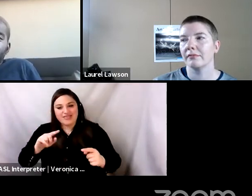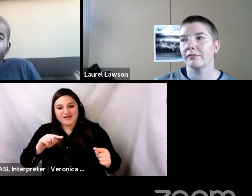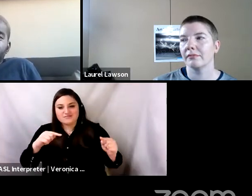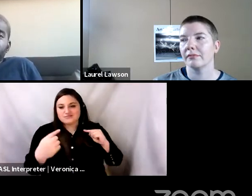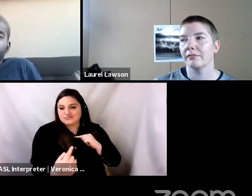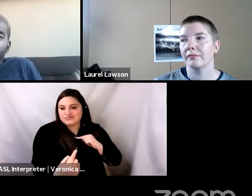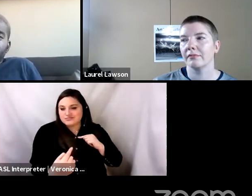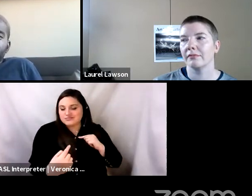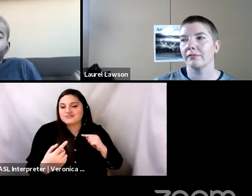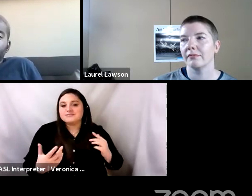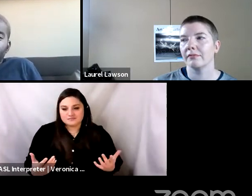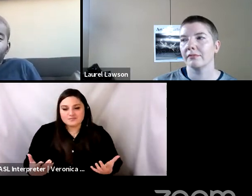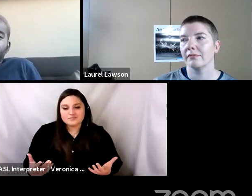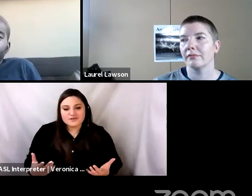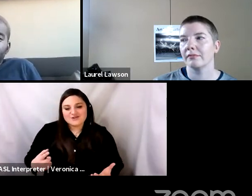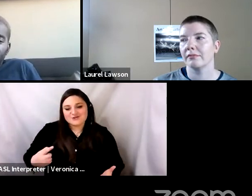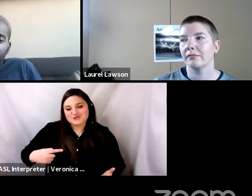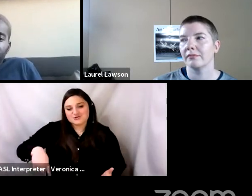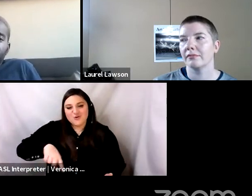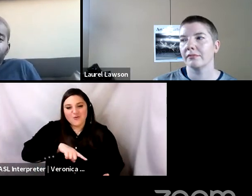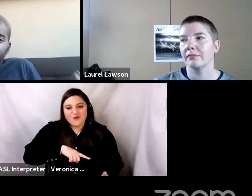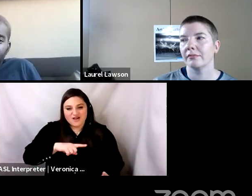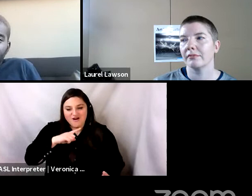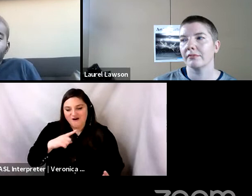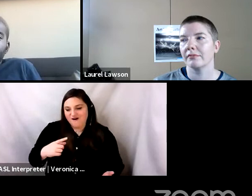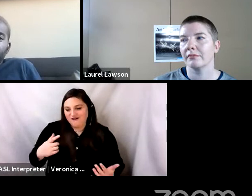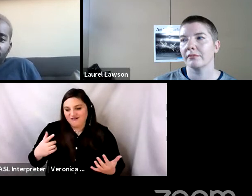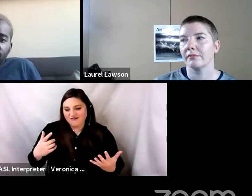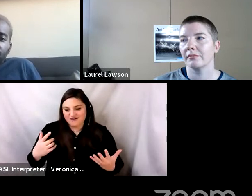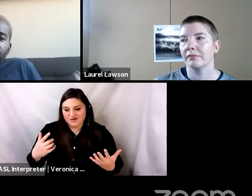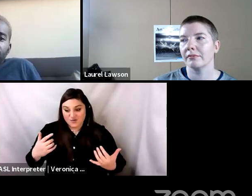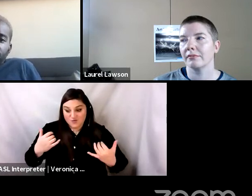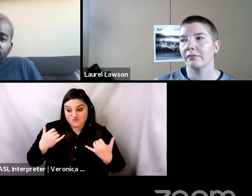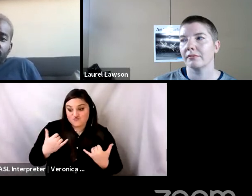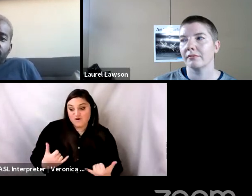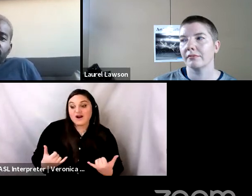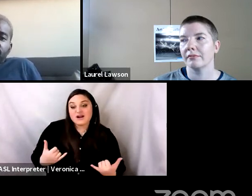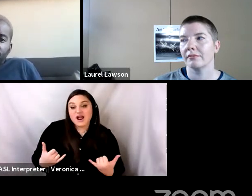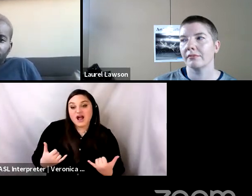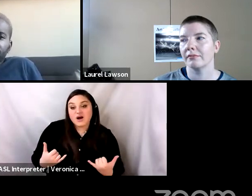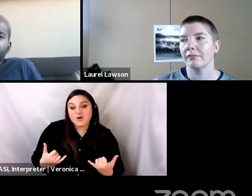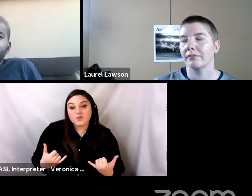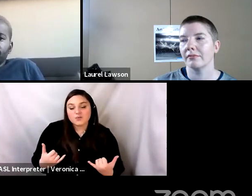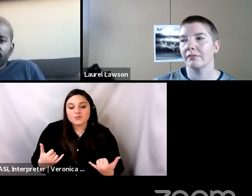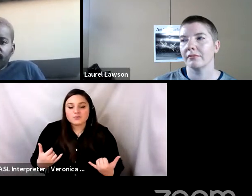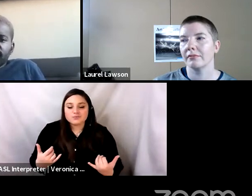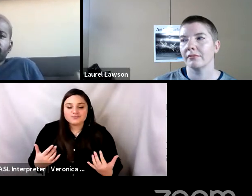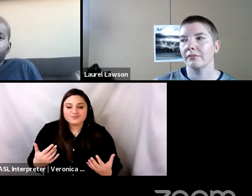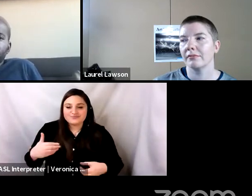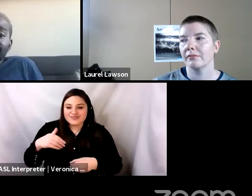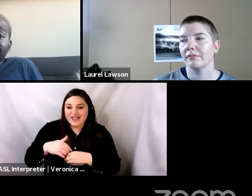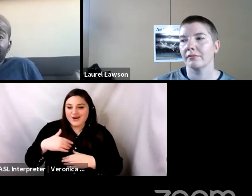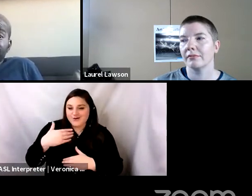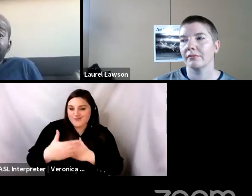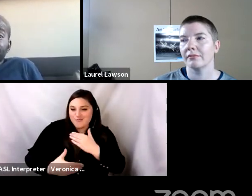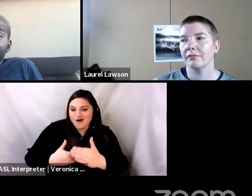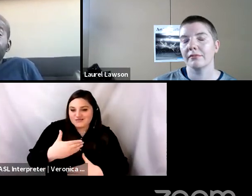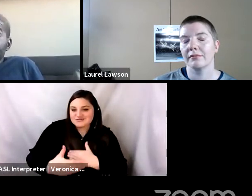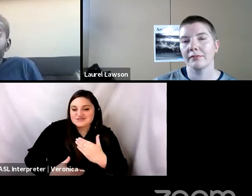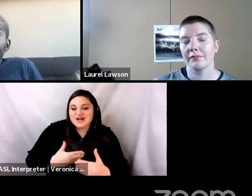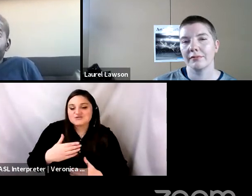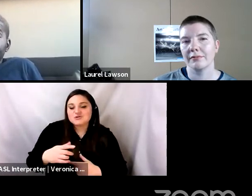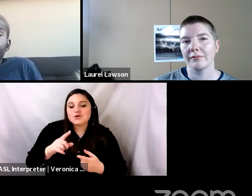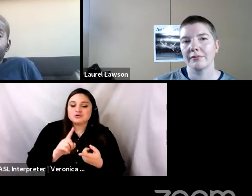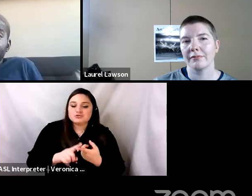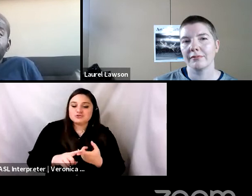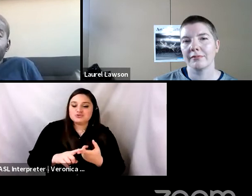So yeah, we're kind of like in process of creating a collection of the curricula that was created during